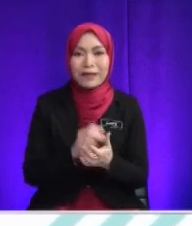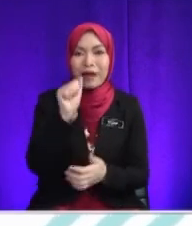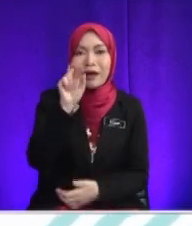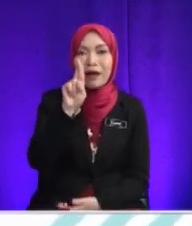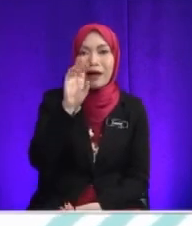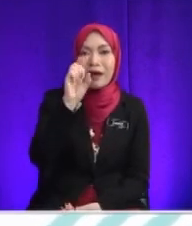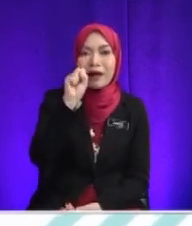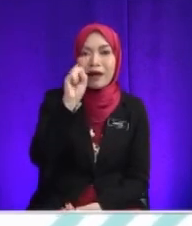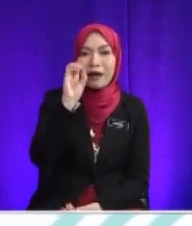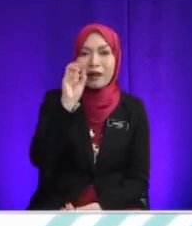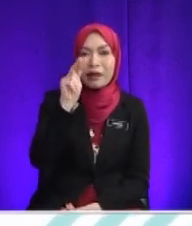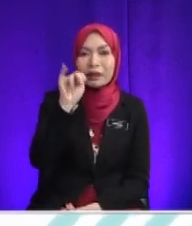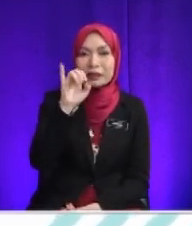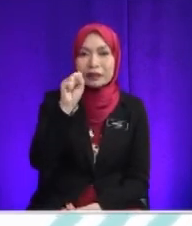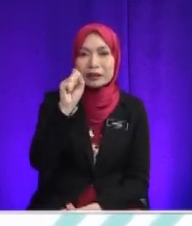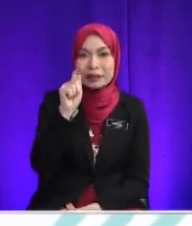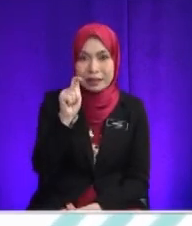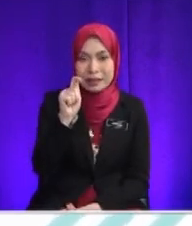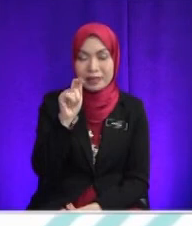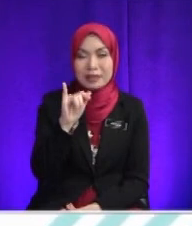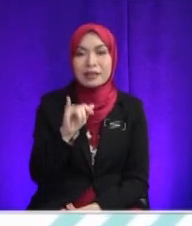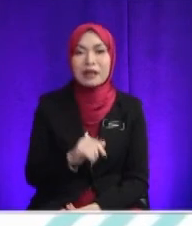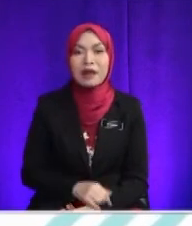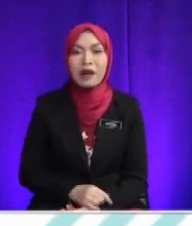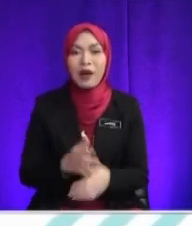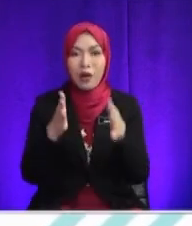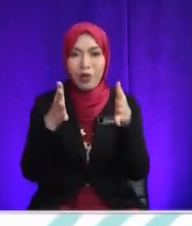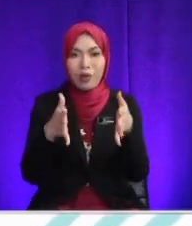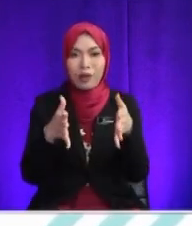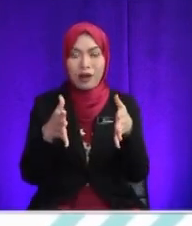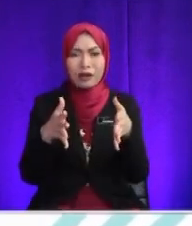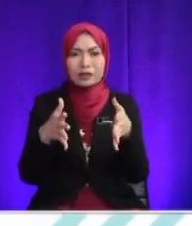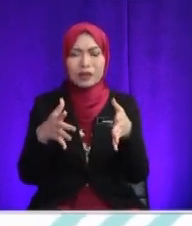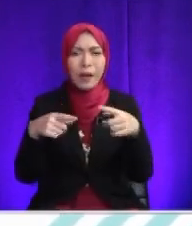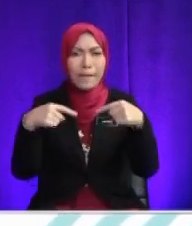Arsonist is a person who goes onto someone's land without permission.